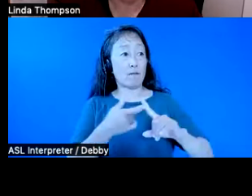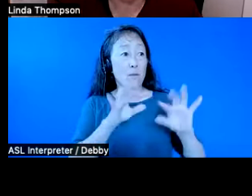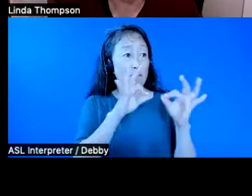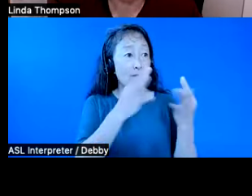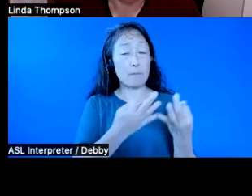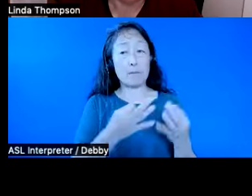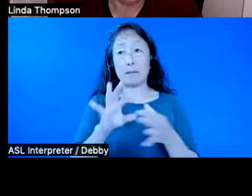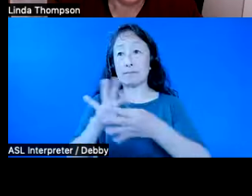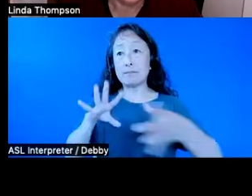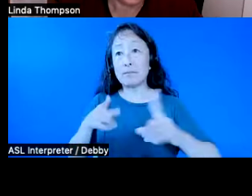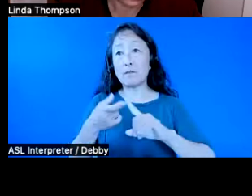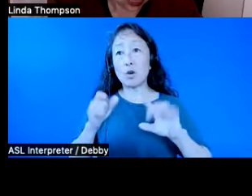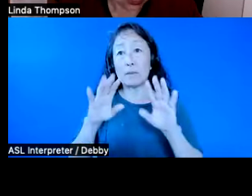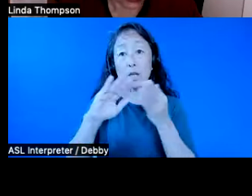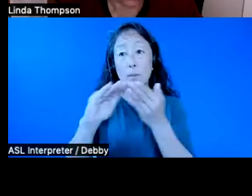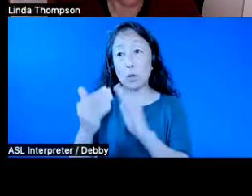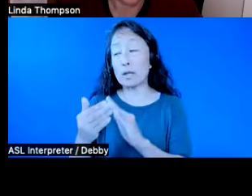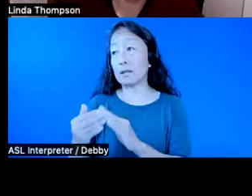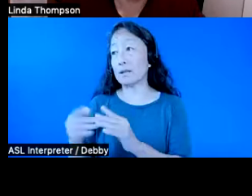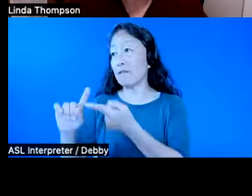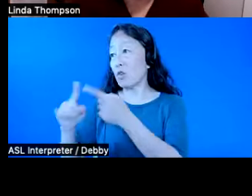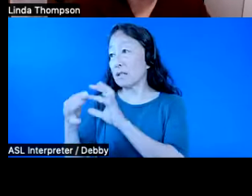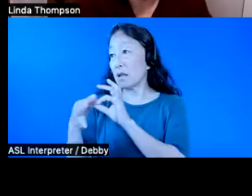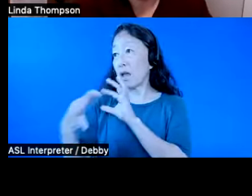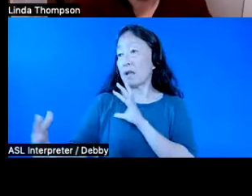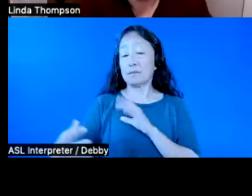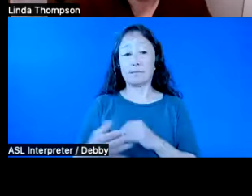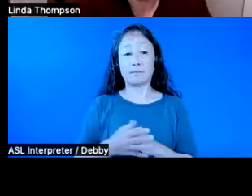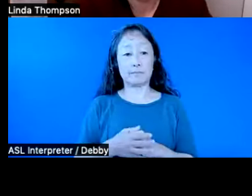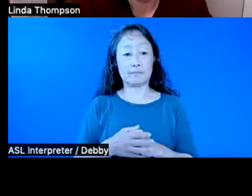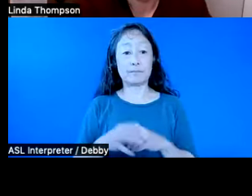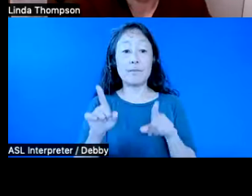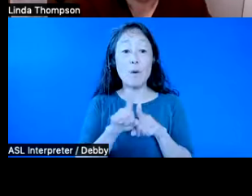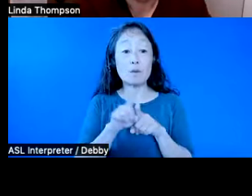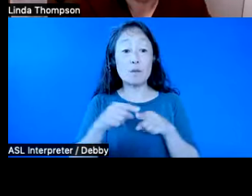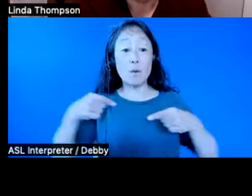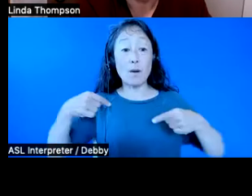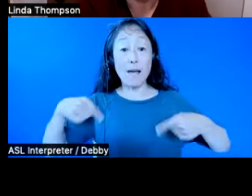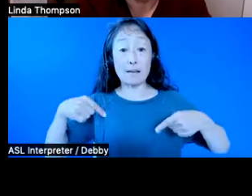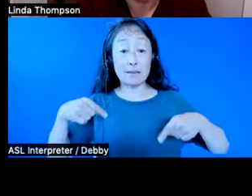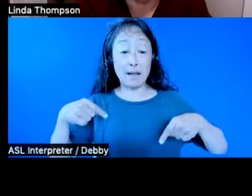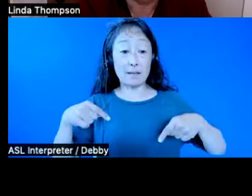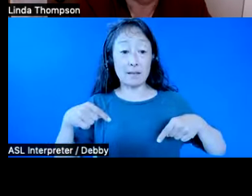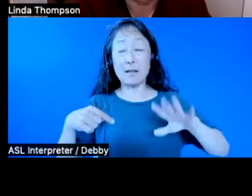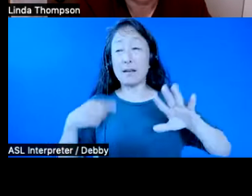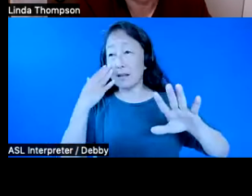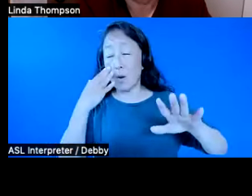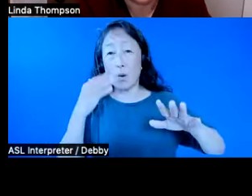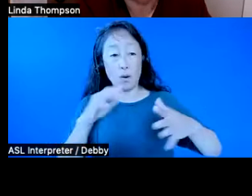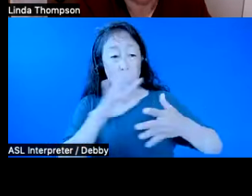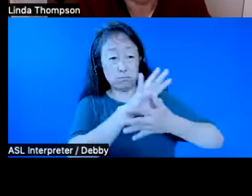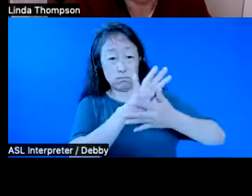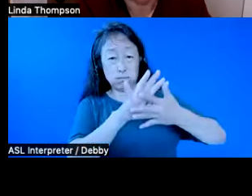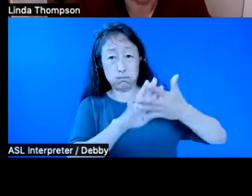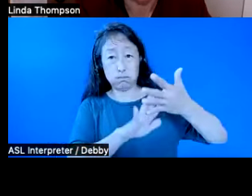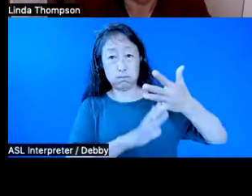friendships. Also anxiety. No, that's not just all of these things have to be present or any of that,